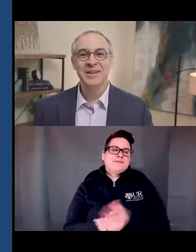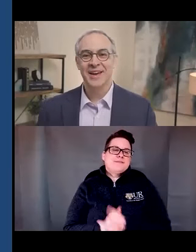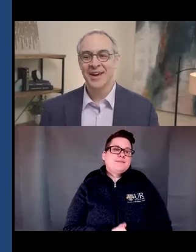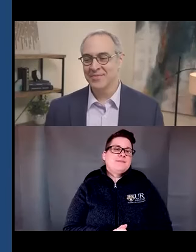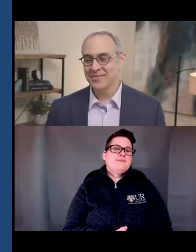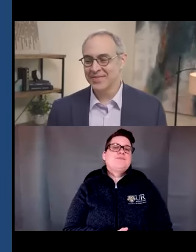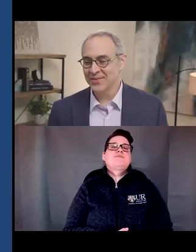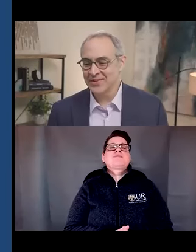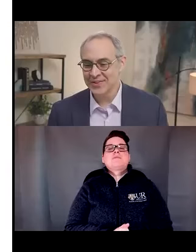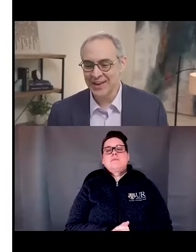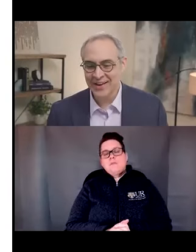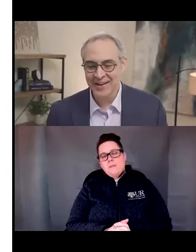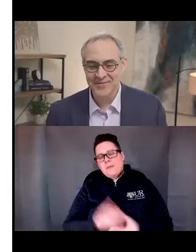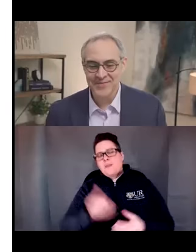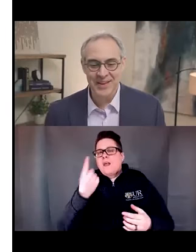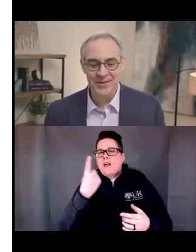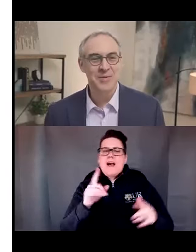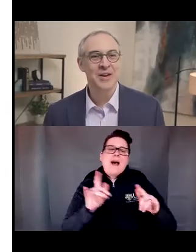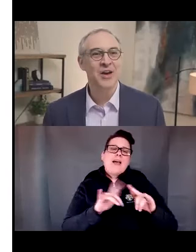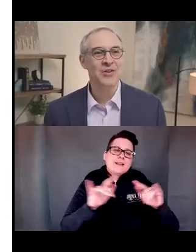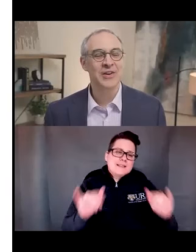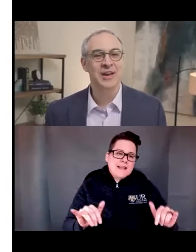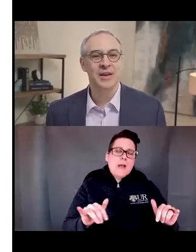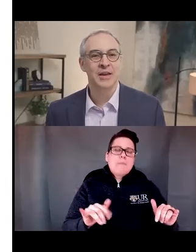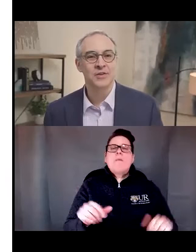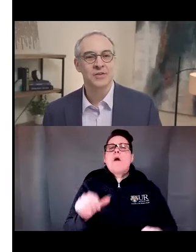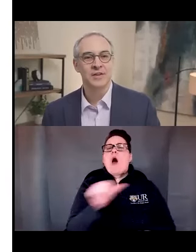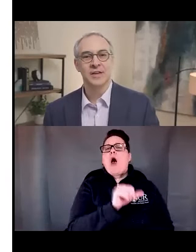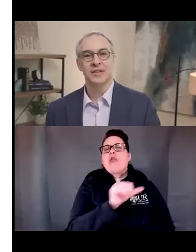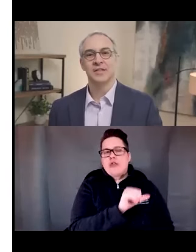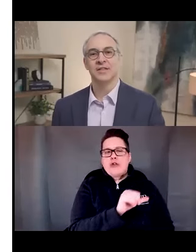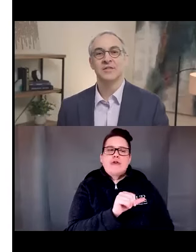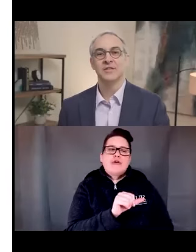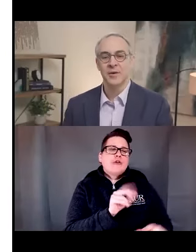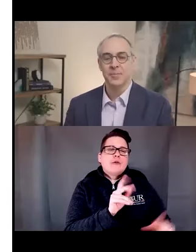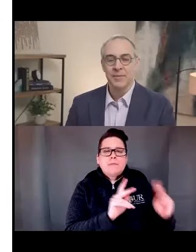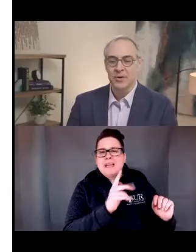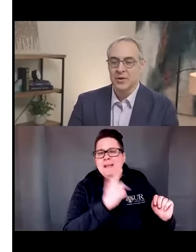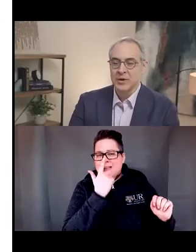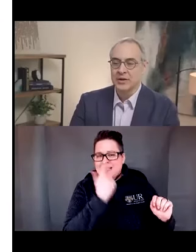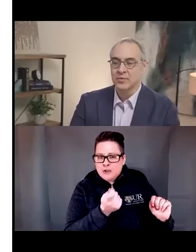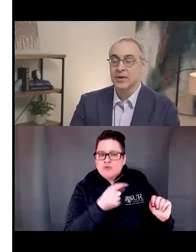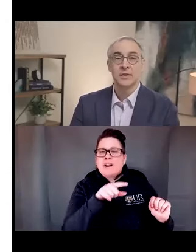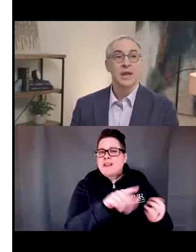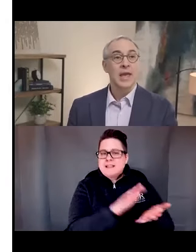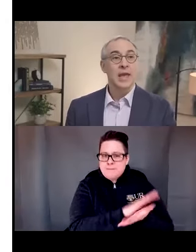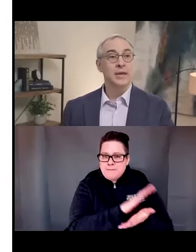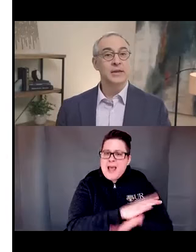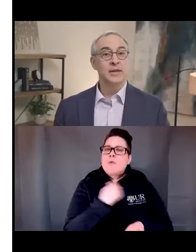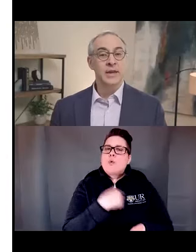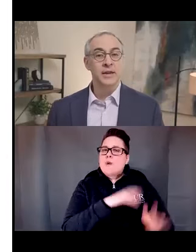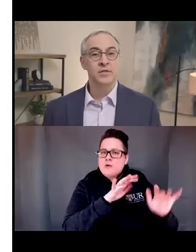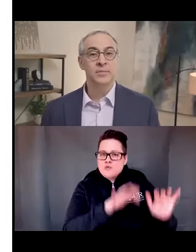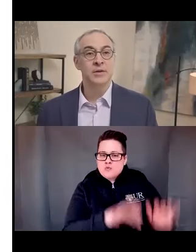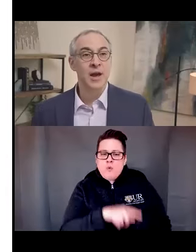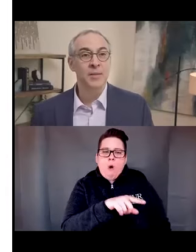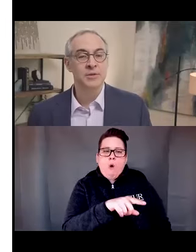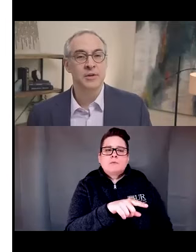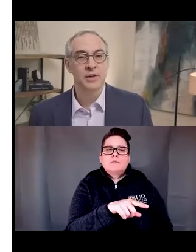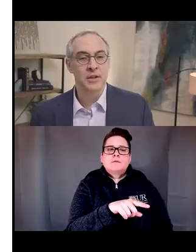In the meantime, there had been other interest in this paper that we had written and getting